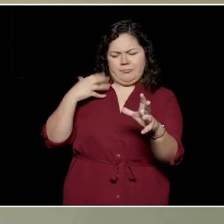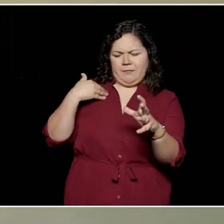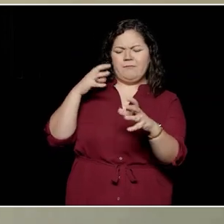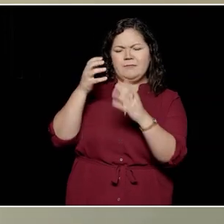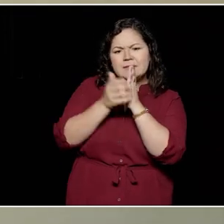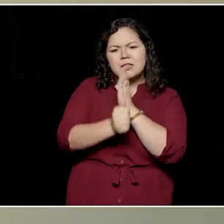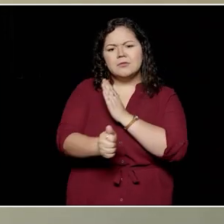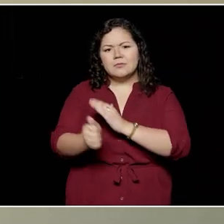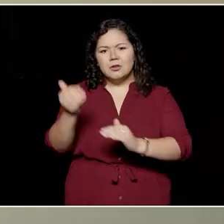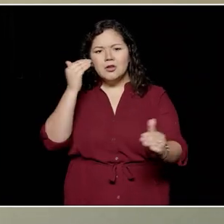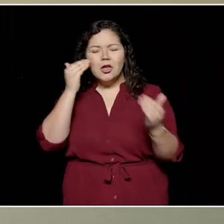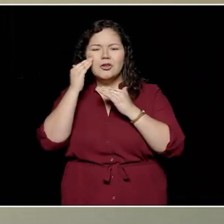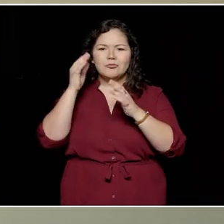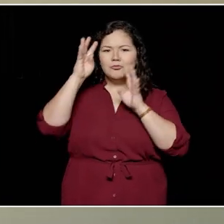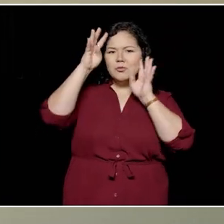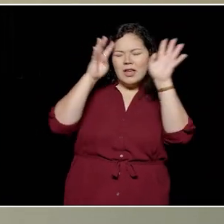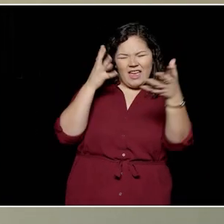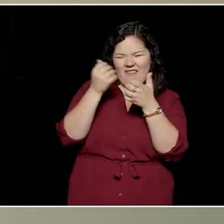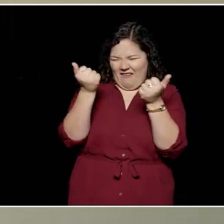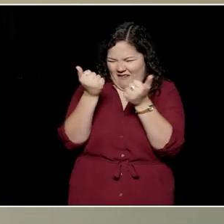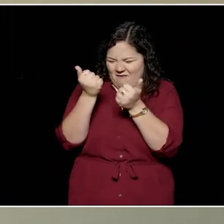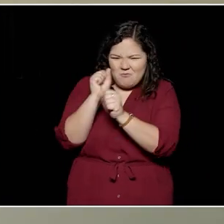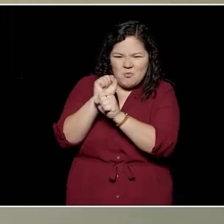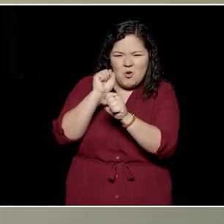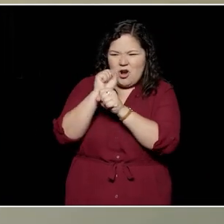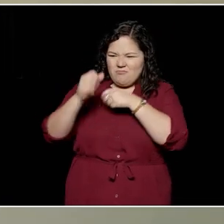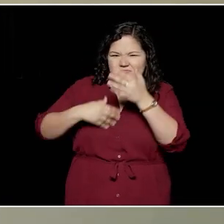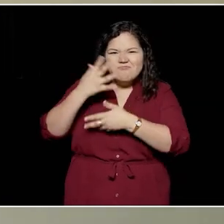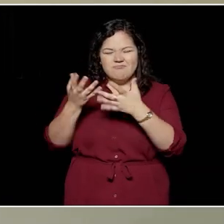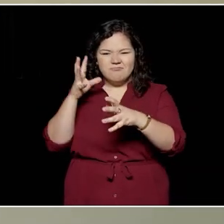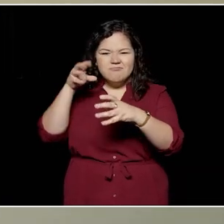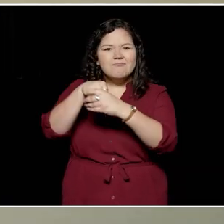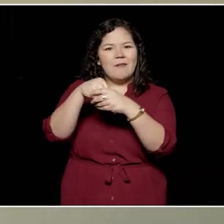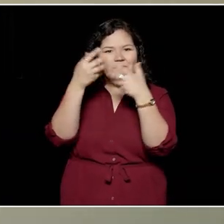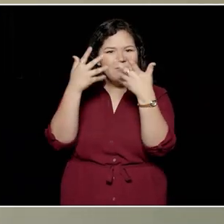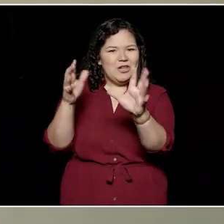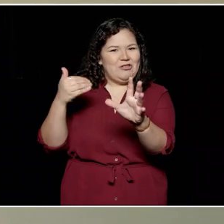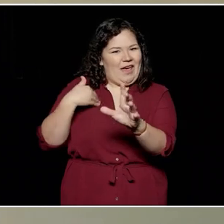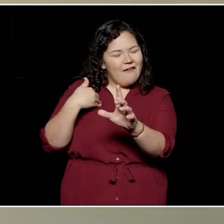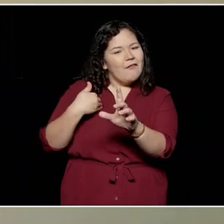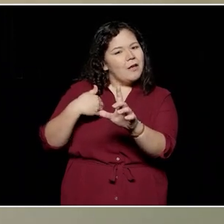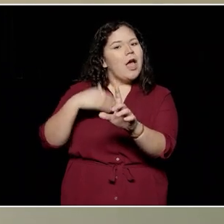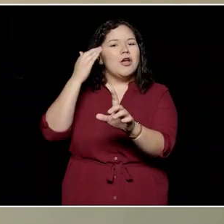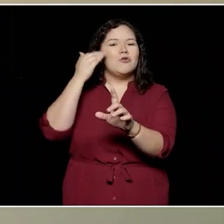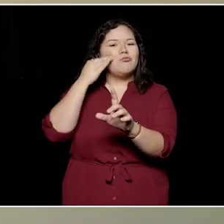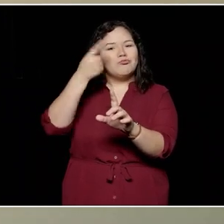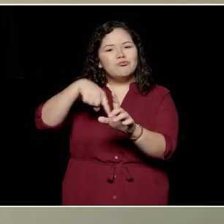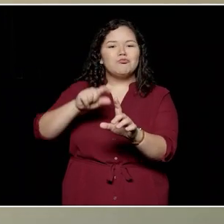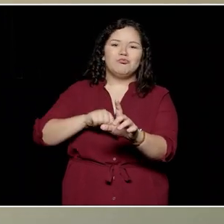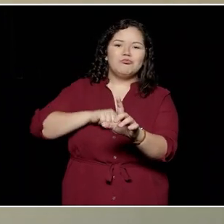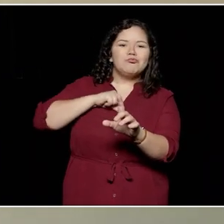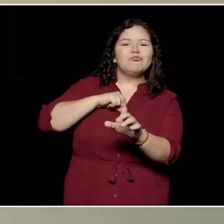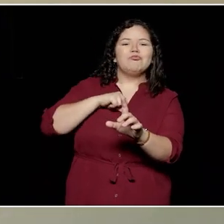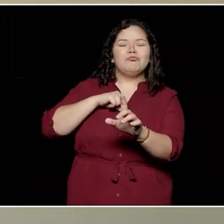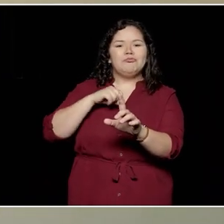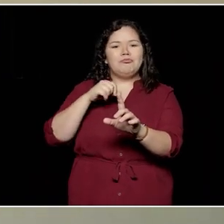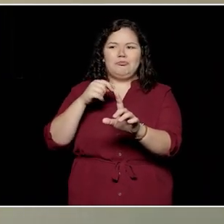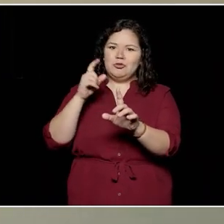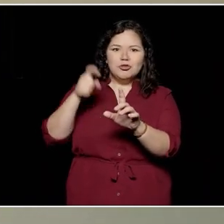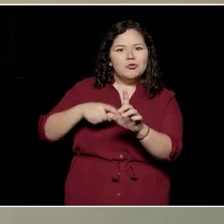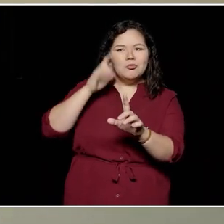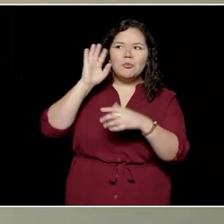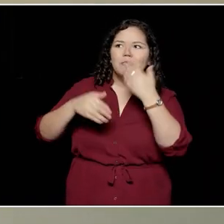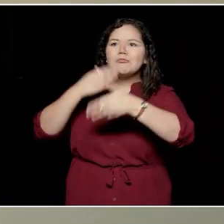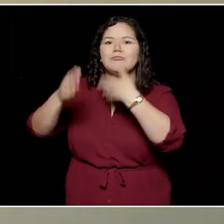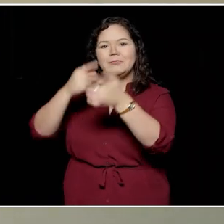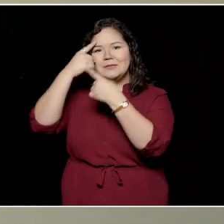you'll take your skills, knowledge, creativity, and an amazing work ethic. Please know that we're very proud of you, and